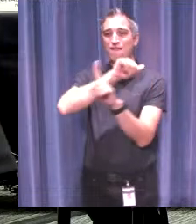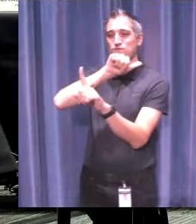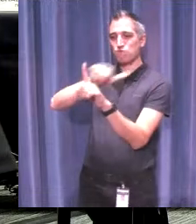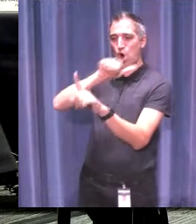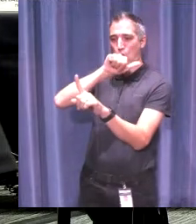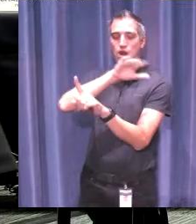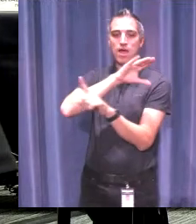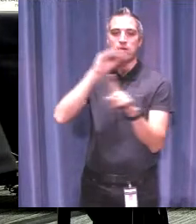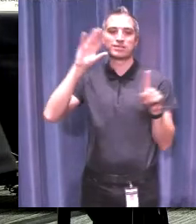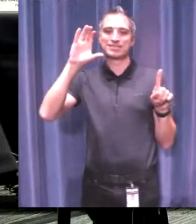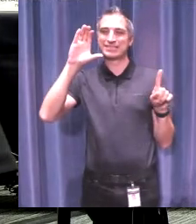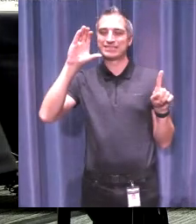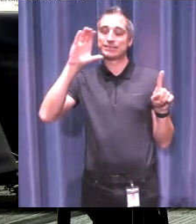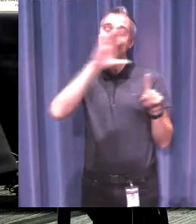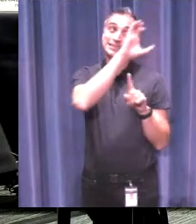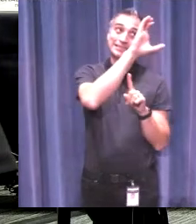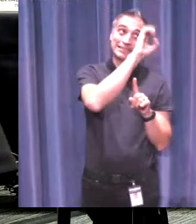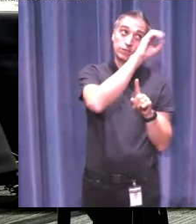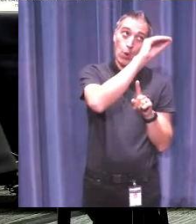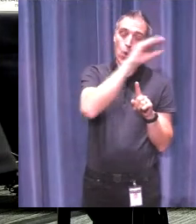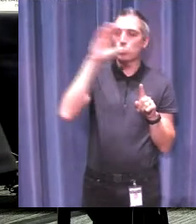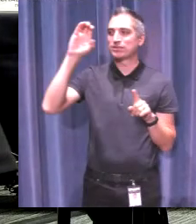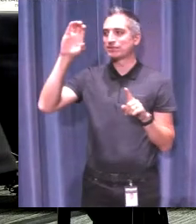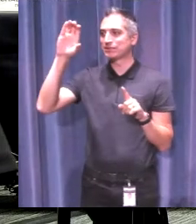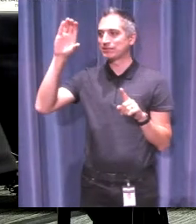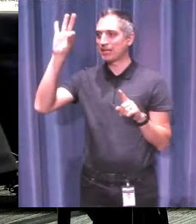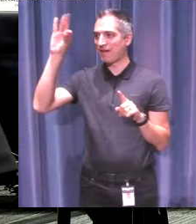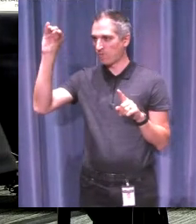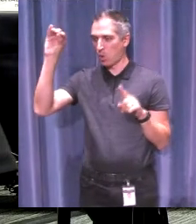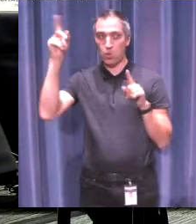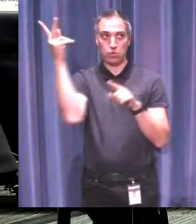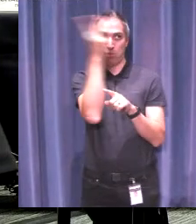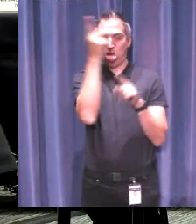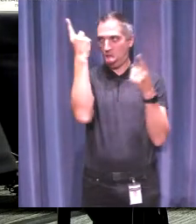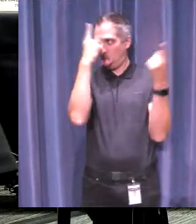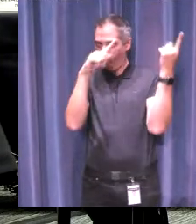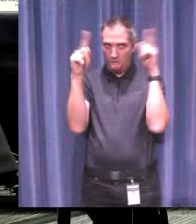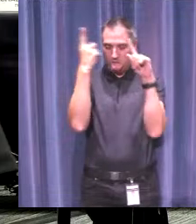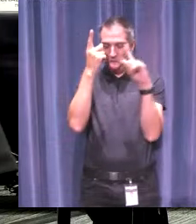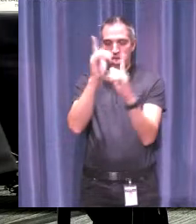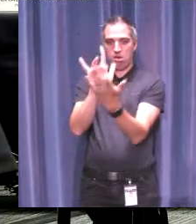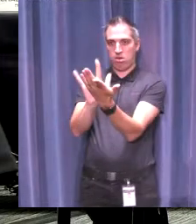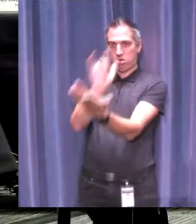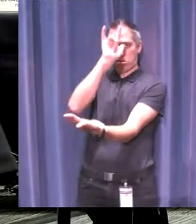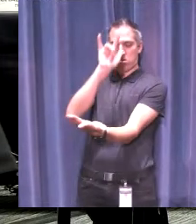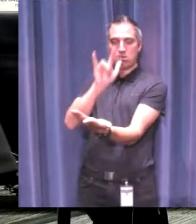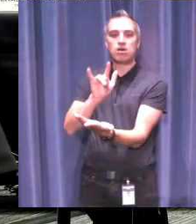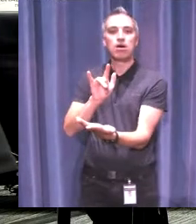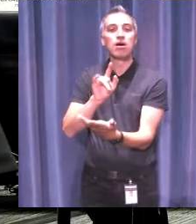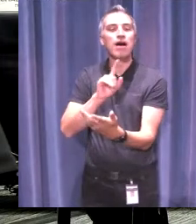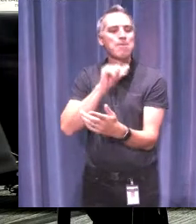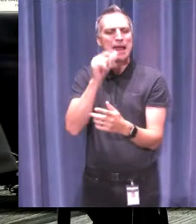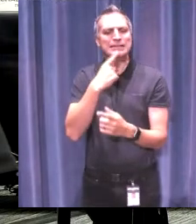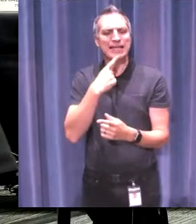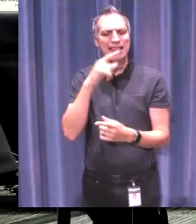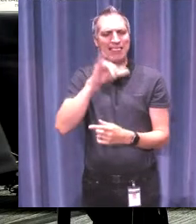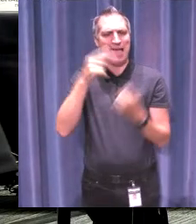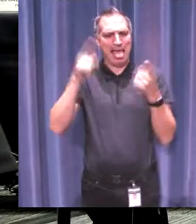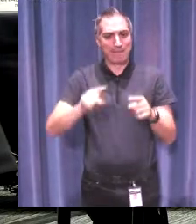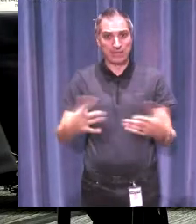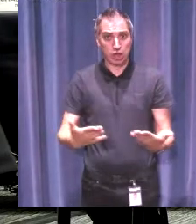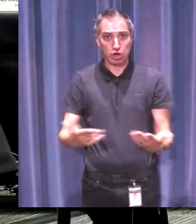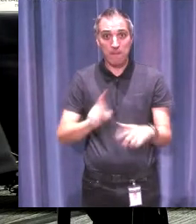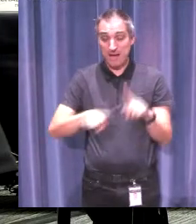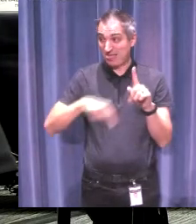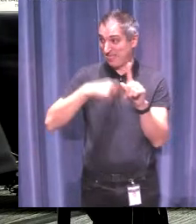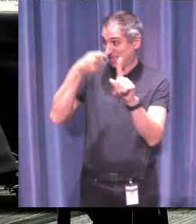collusion together. And I'm not saying there's anything like that here, but the impact that I saw of that was something